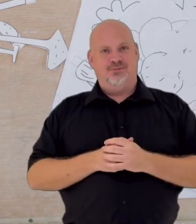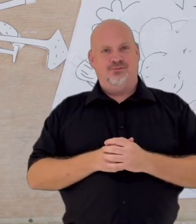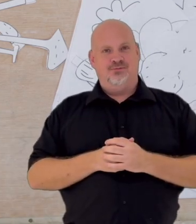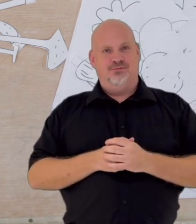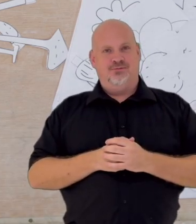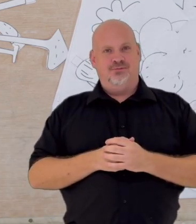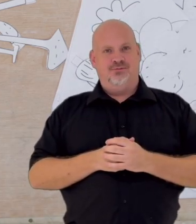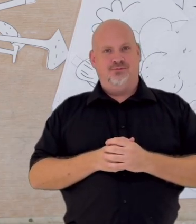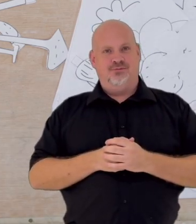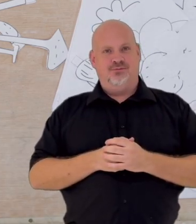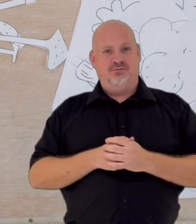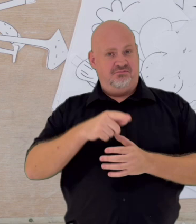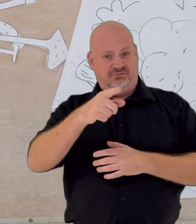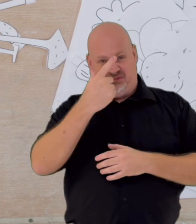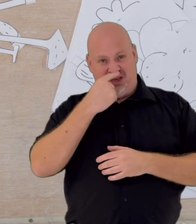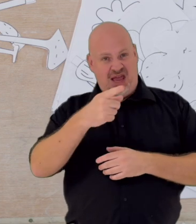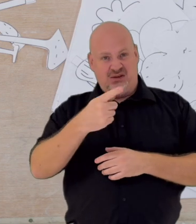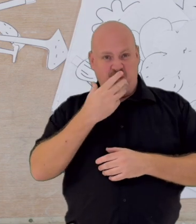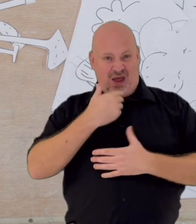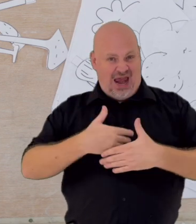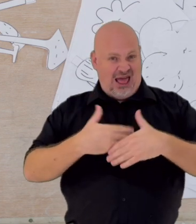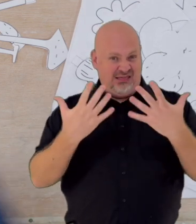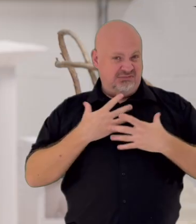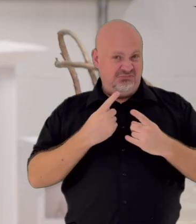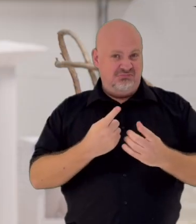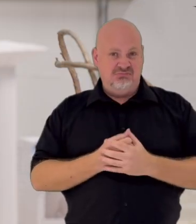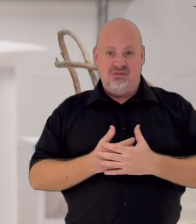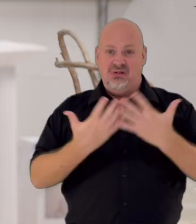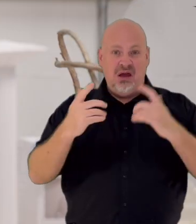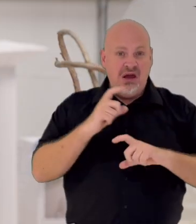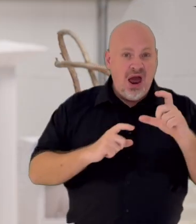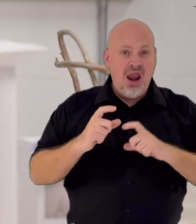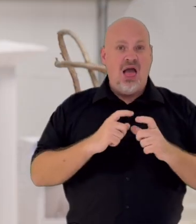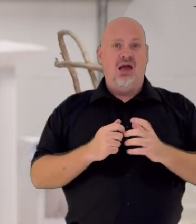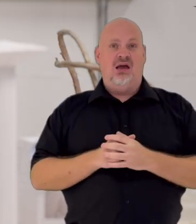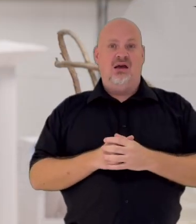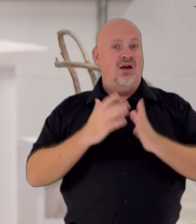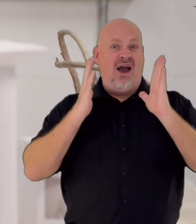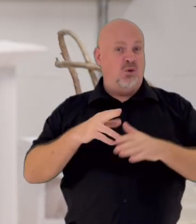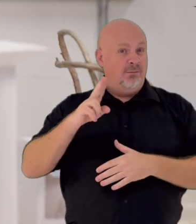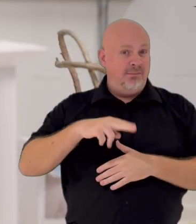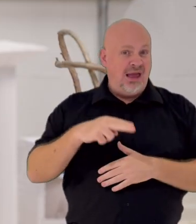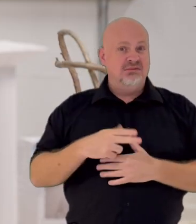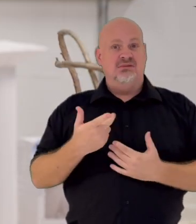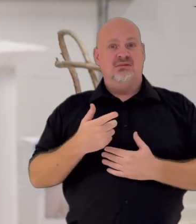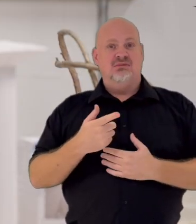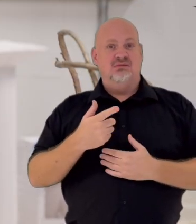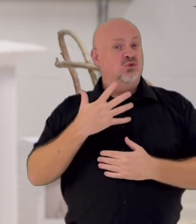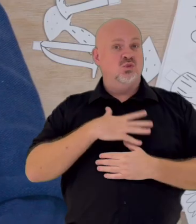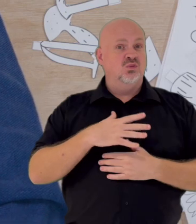So you can use anything you want, any colour. You don't need to use paint if you don't want to. Use colours,